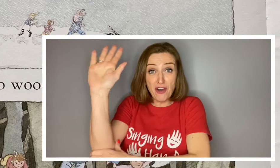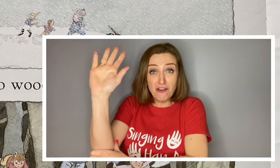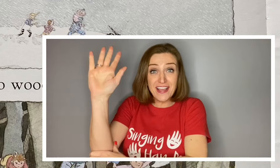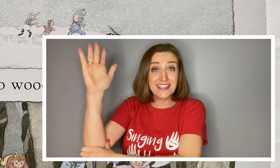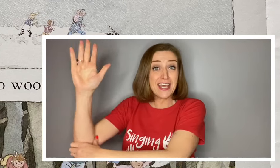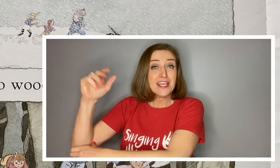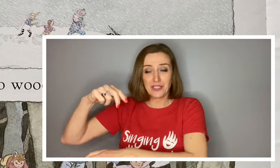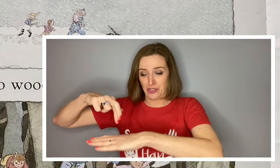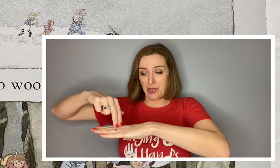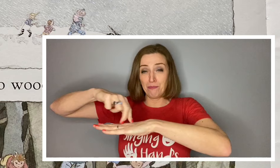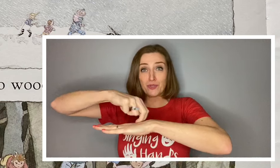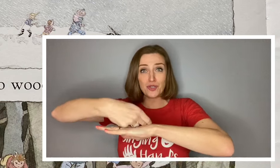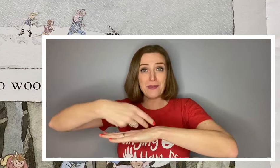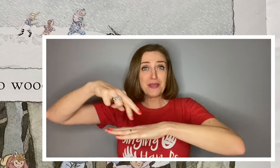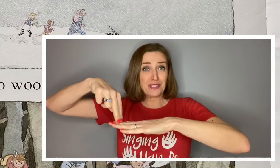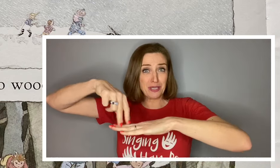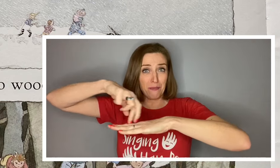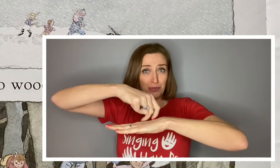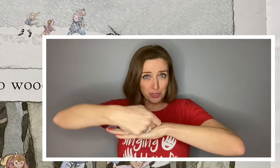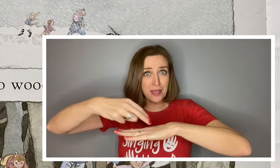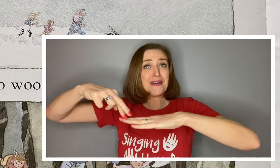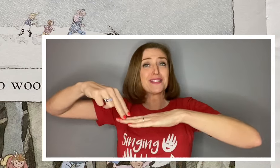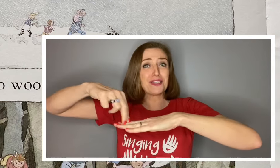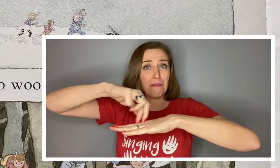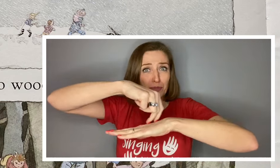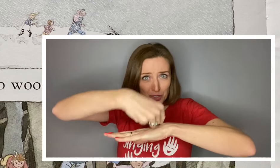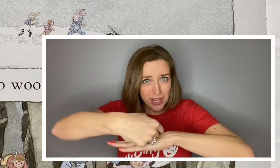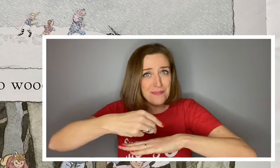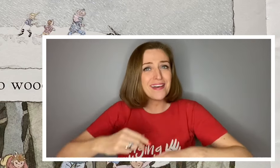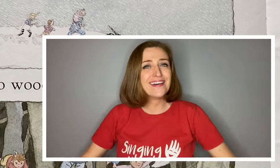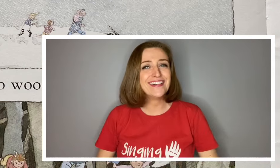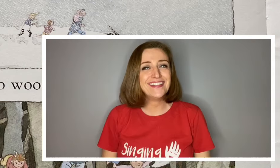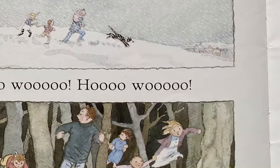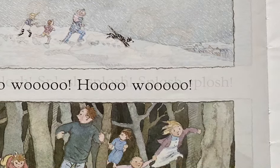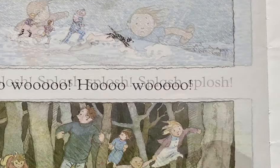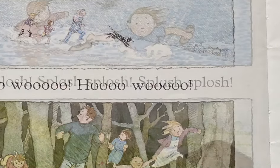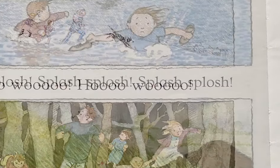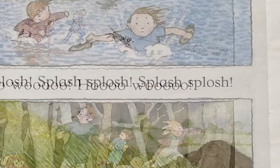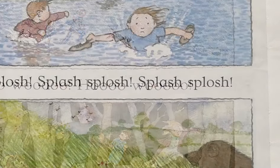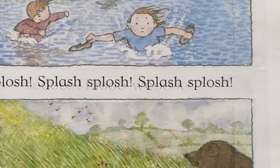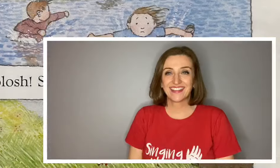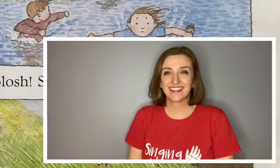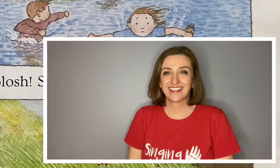the forest. Stumble, trip, stumble, trip, stumble, trip.